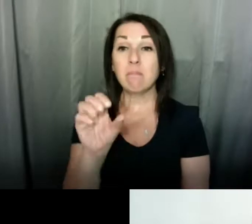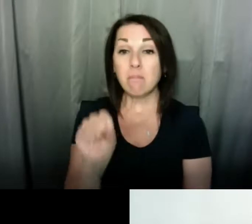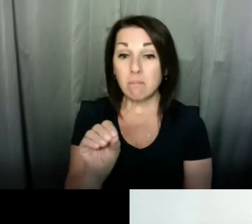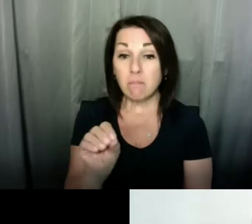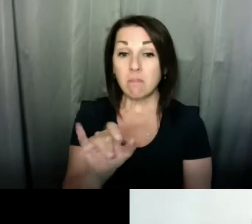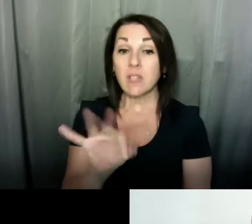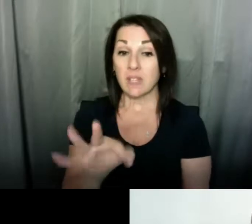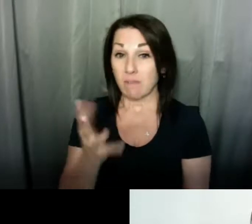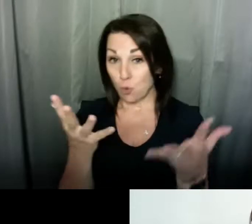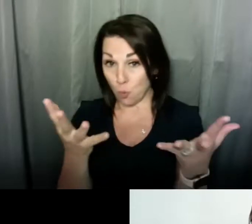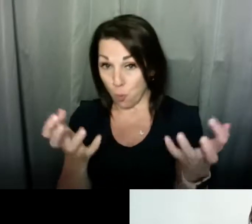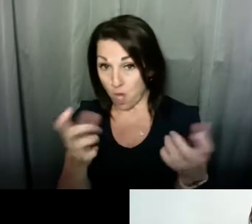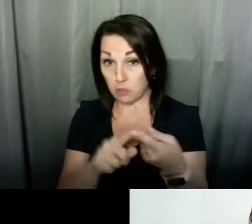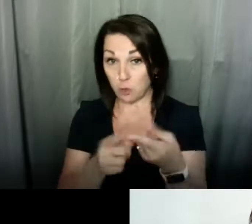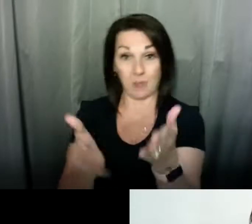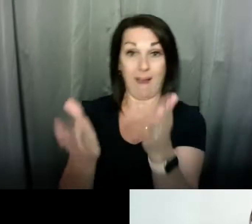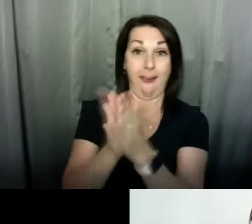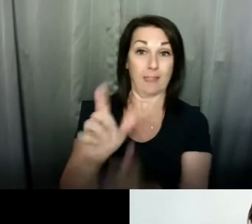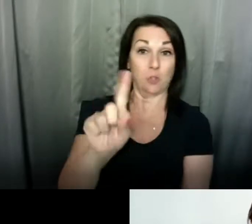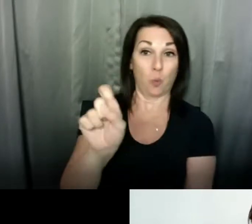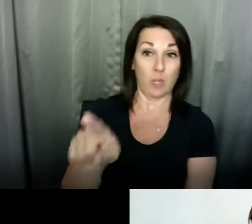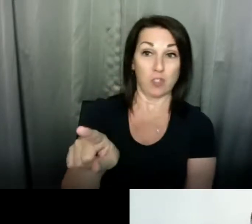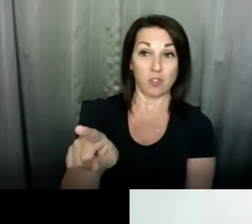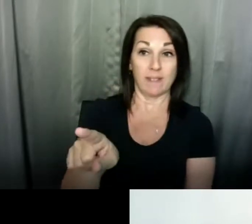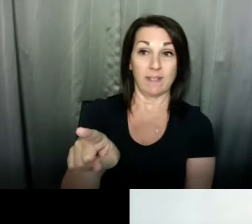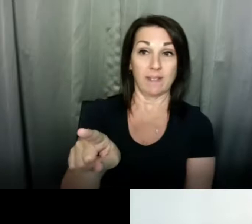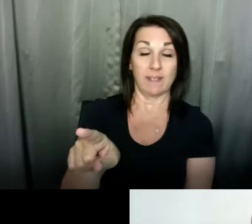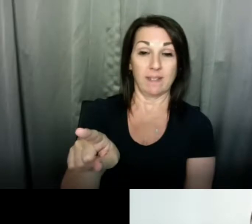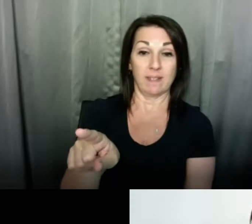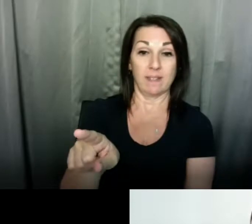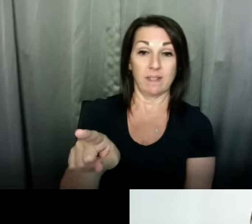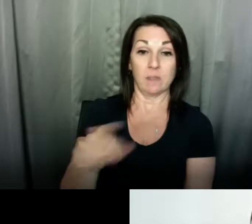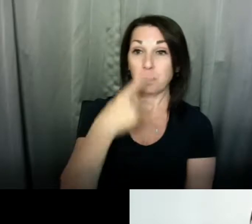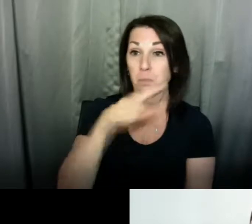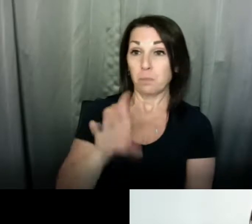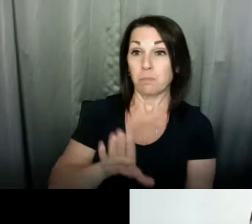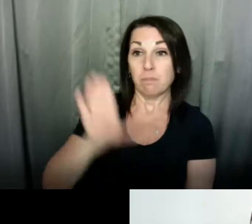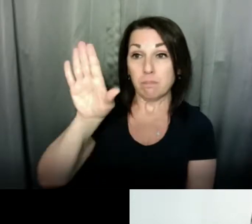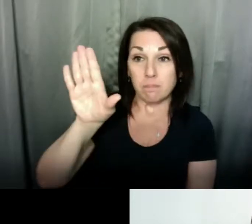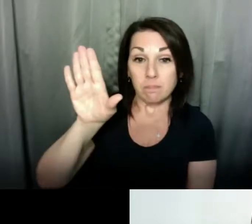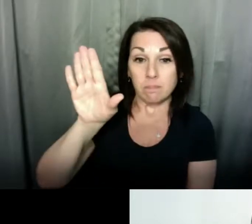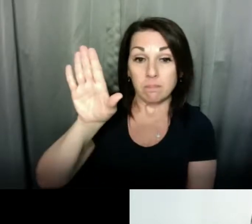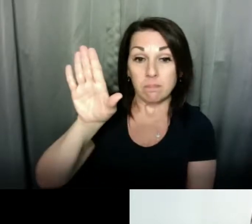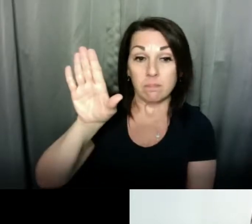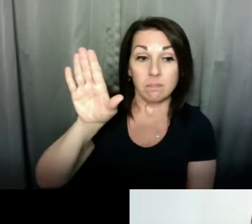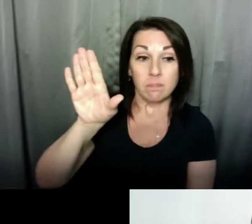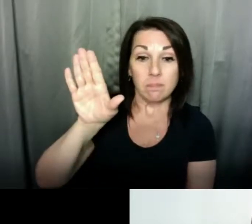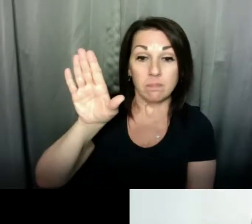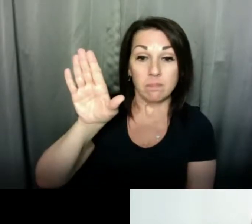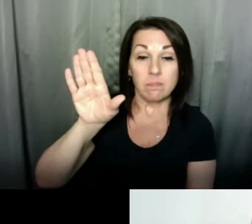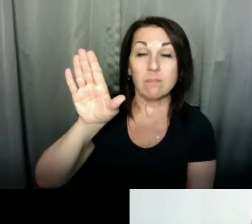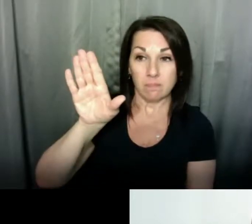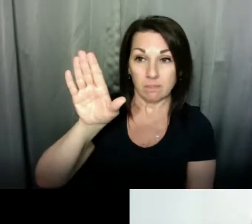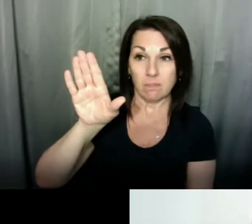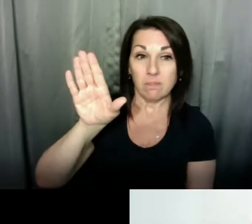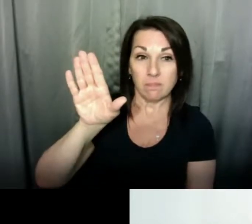So if you'd like to ask a question, please raise your hand emoji. So